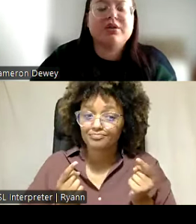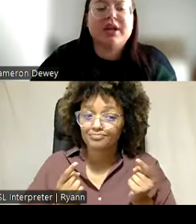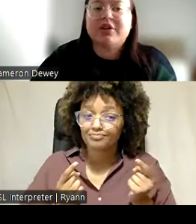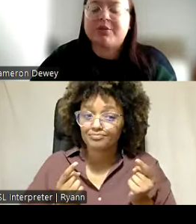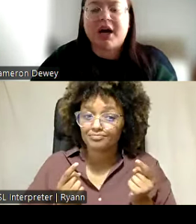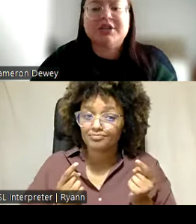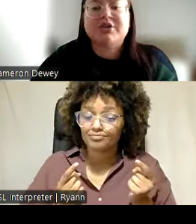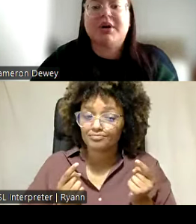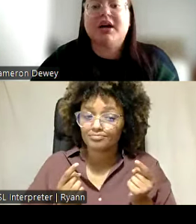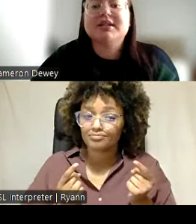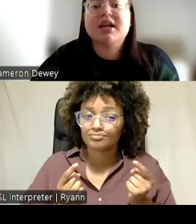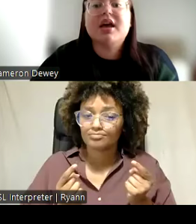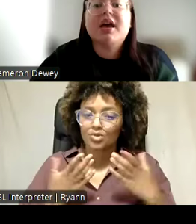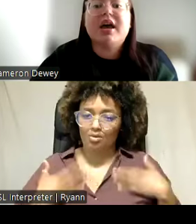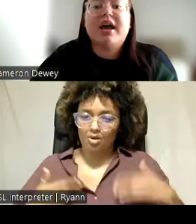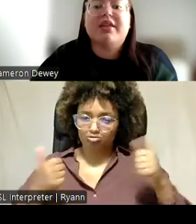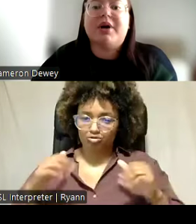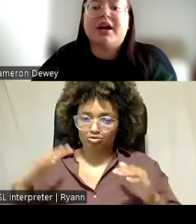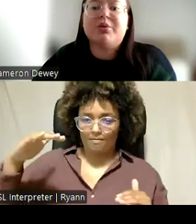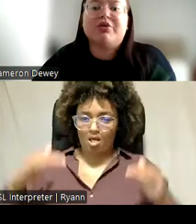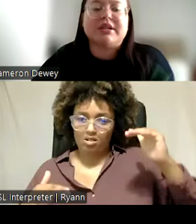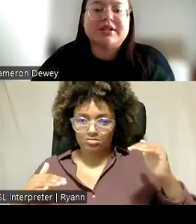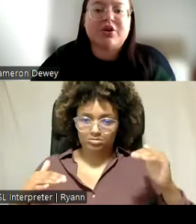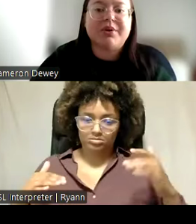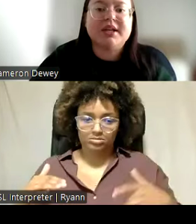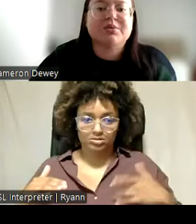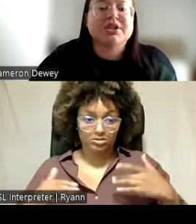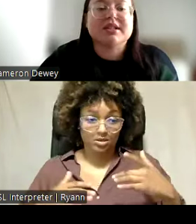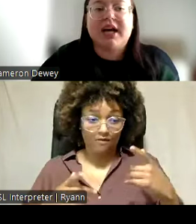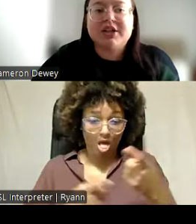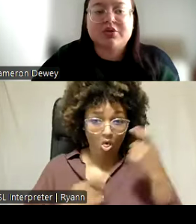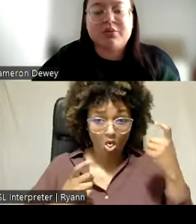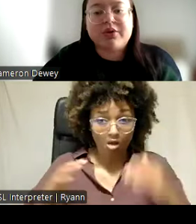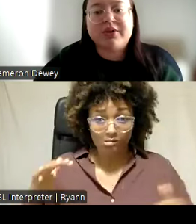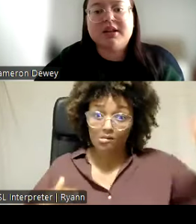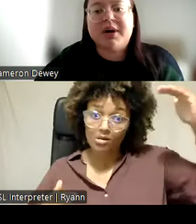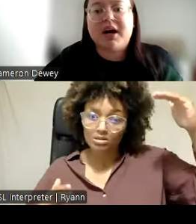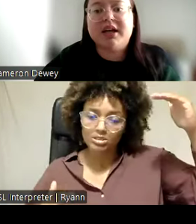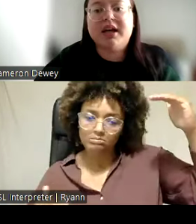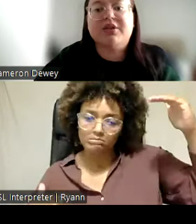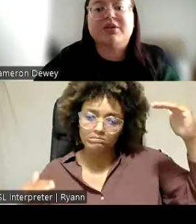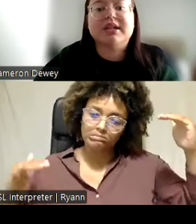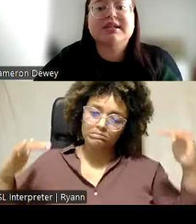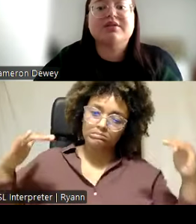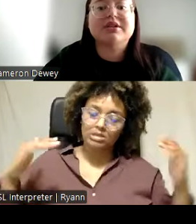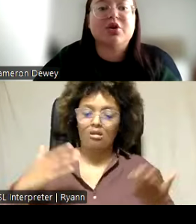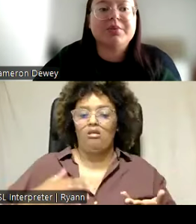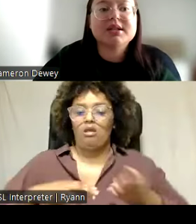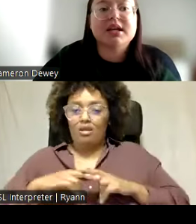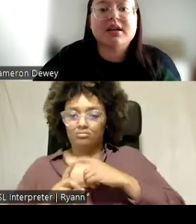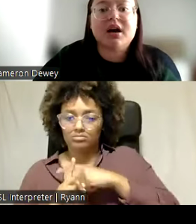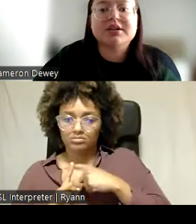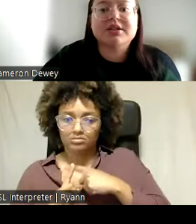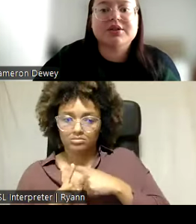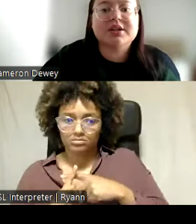even out like your body's response. And the body will release opiates, which is the natural morphine in the body. And the release of these